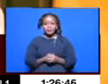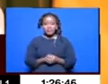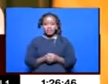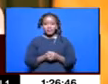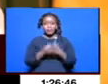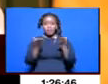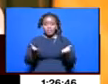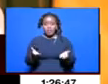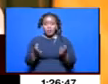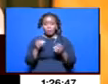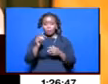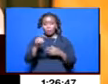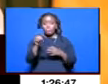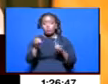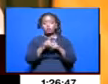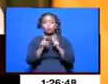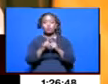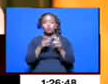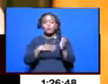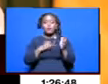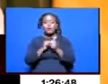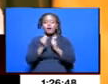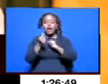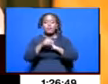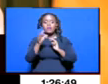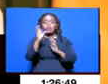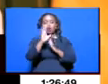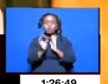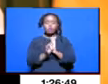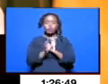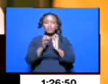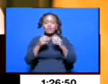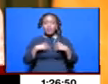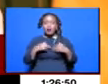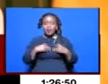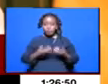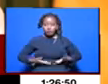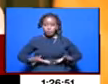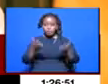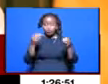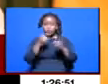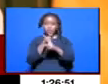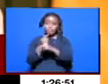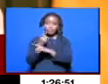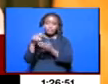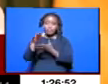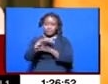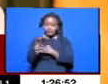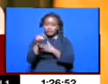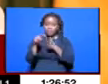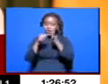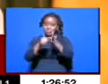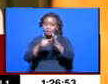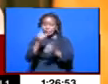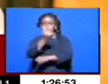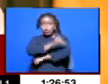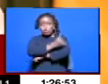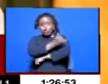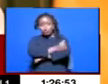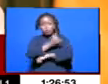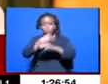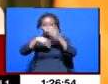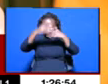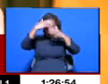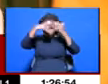felt need to amend the Constitution may find expression in various fora, such as our institutions of higher learning,